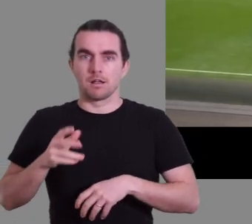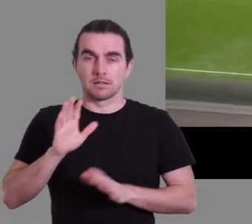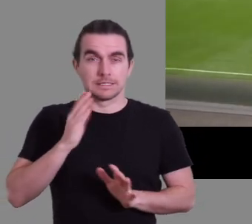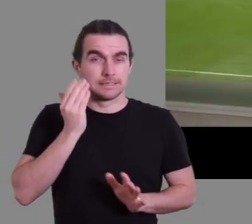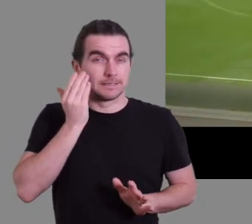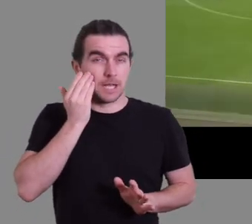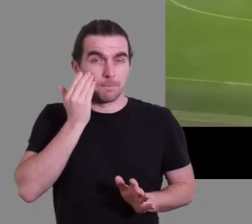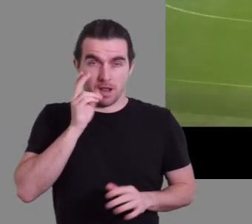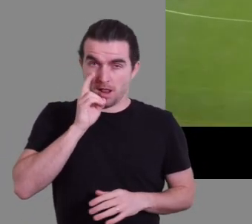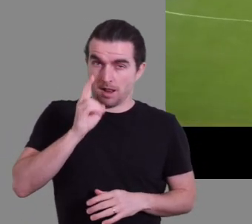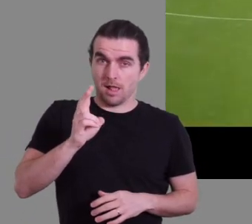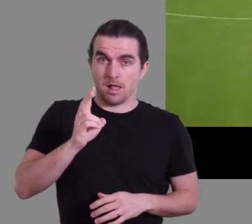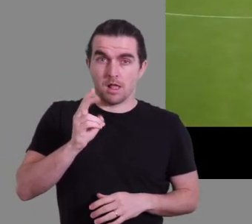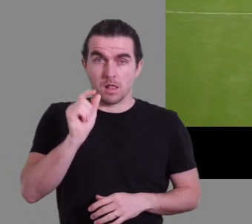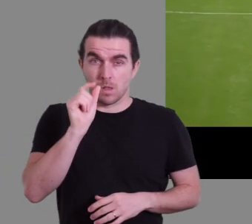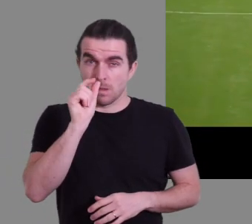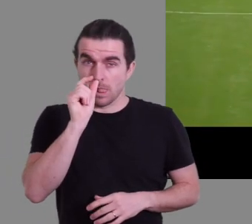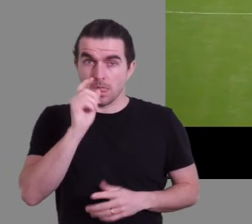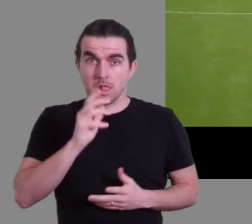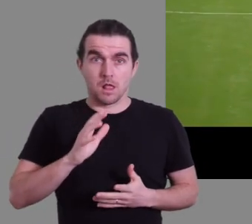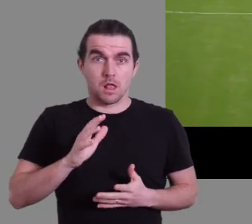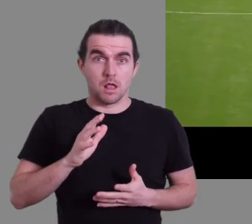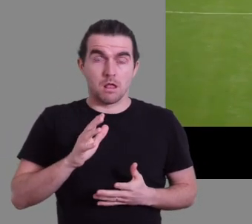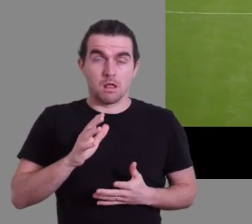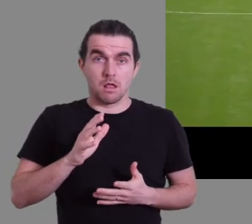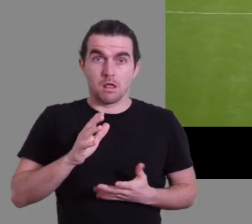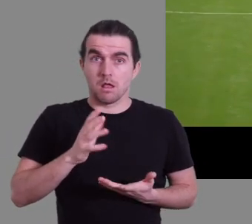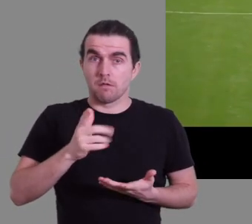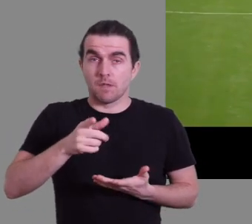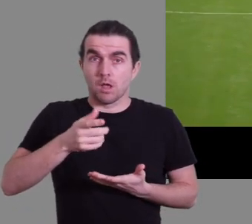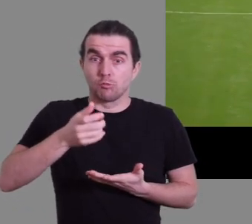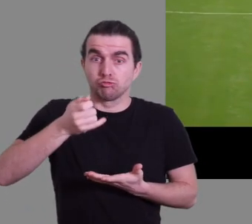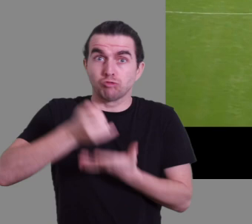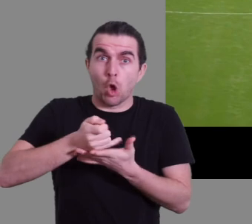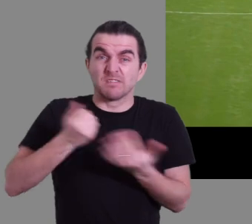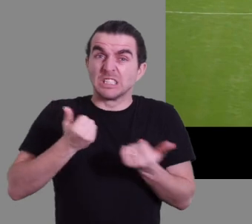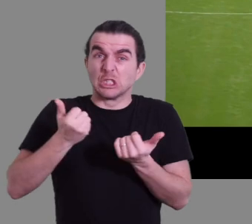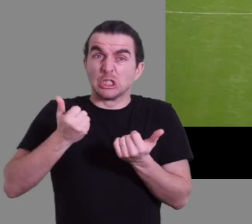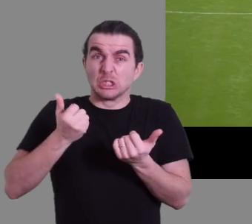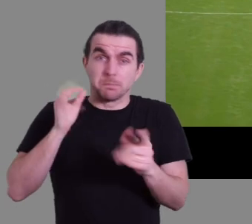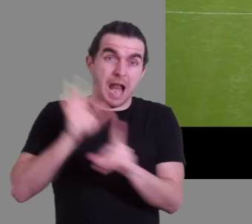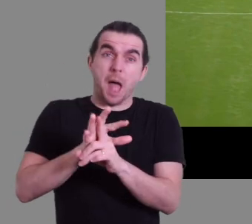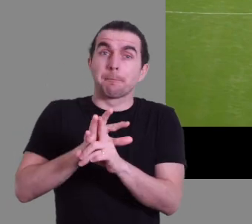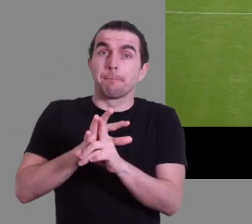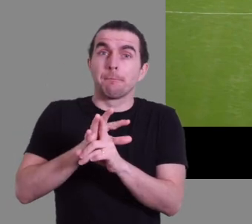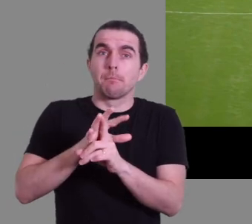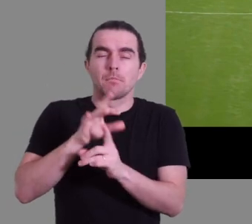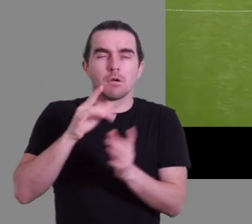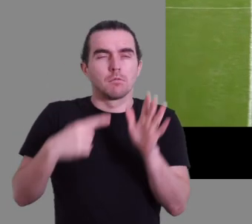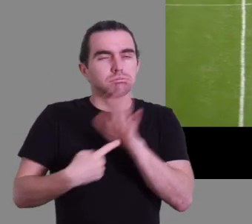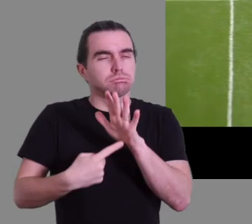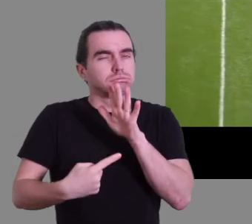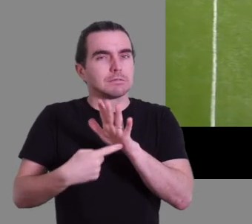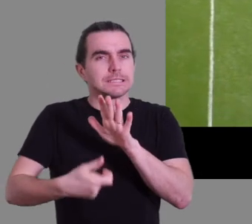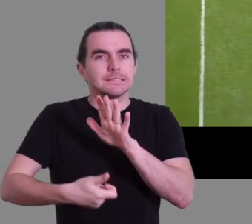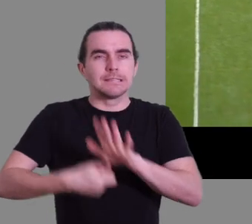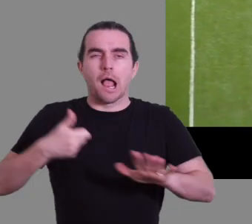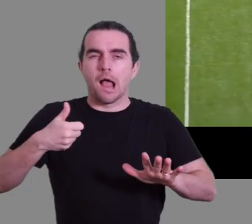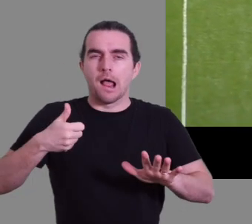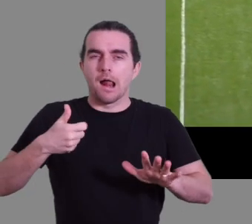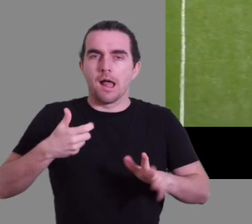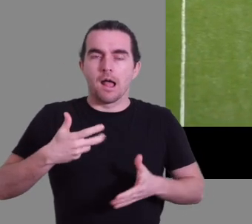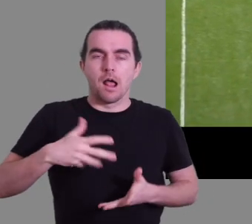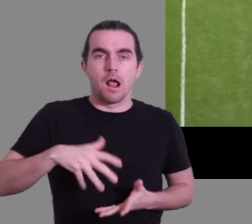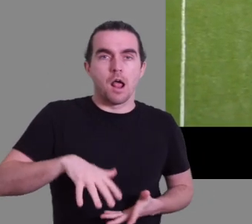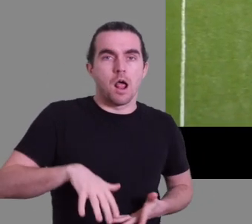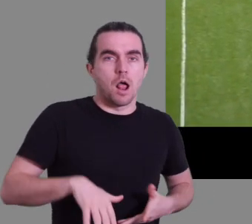looks simple, all this, but it just make one little slip in the middle of midfield and you're dead. So these are vital skills.